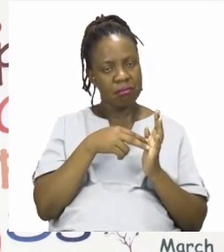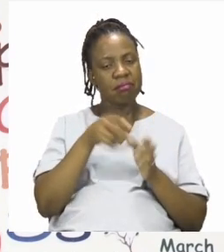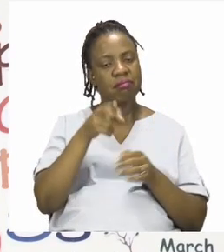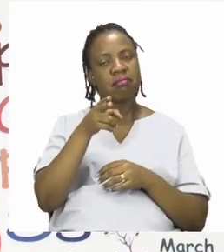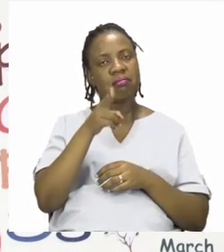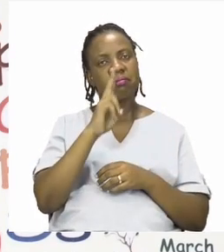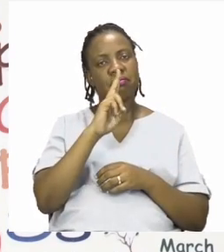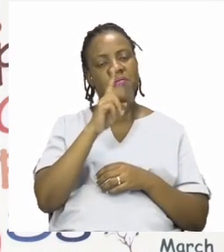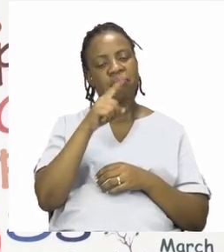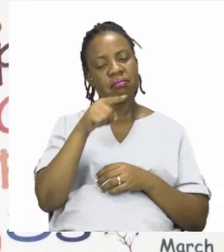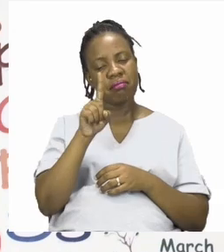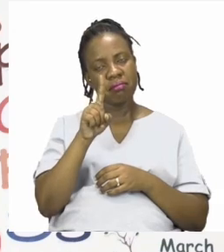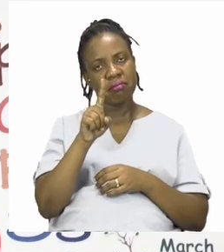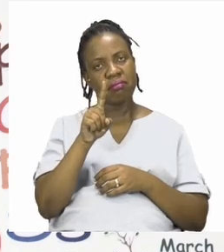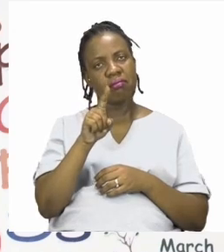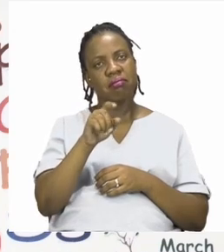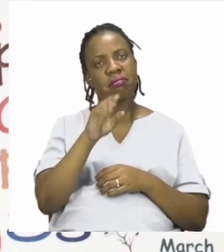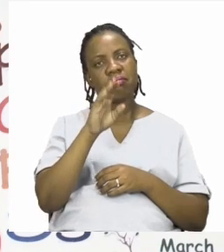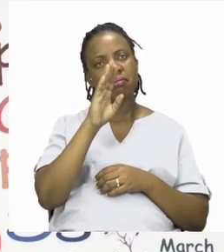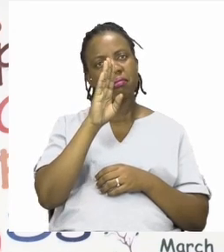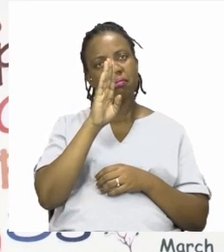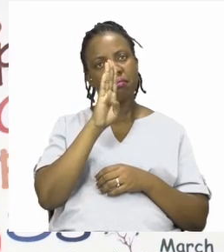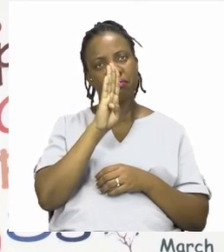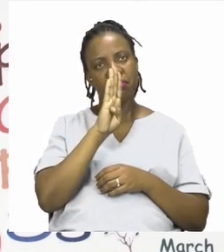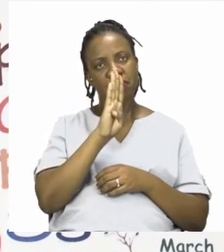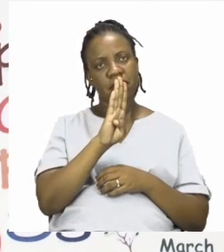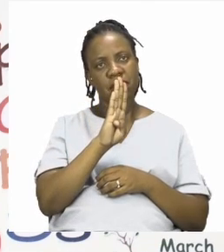answer here will be